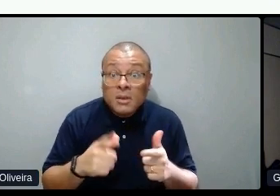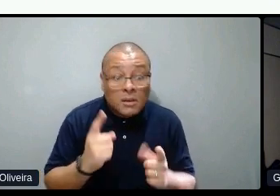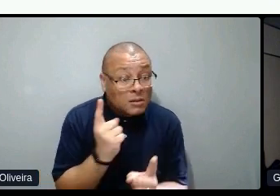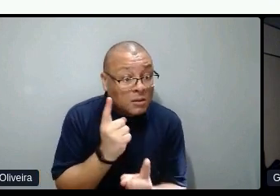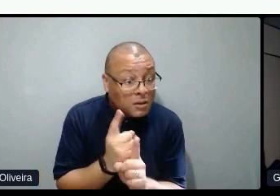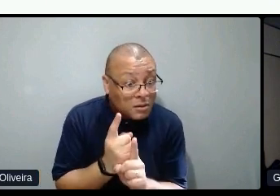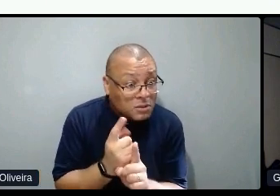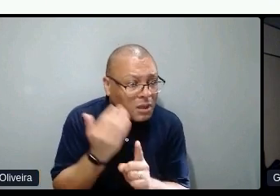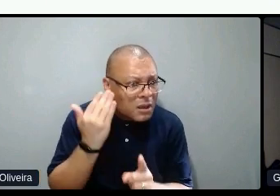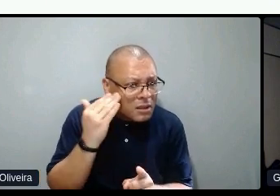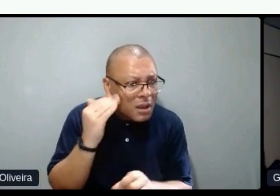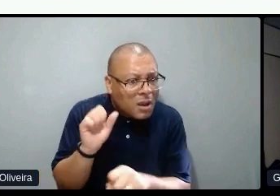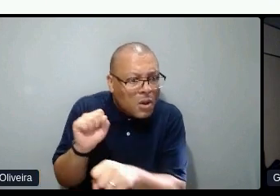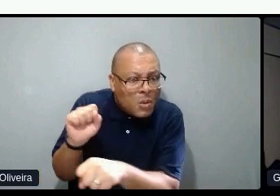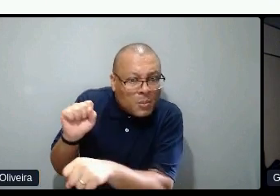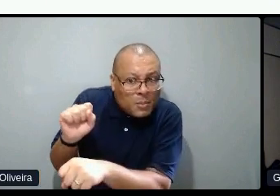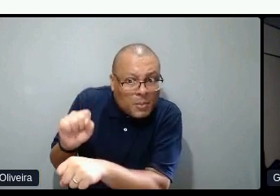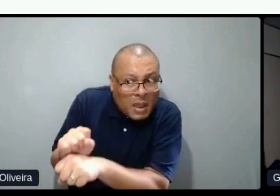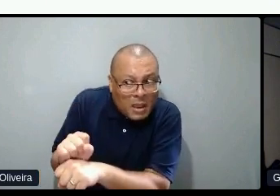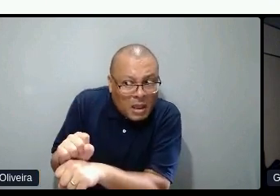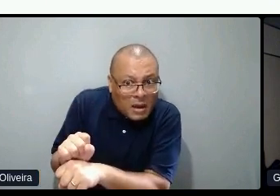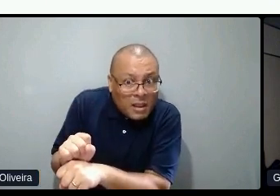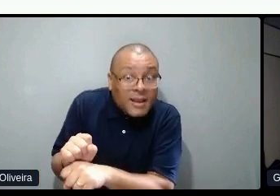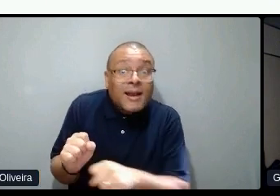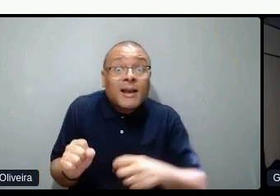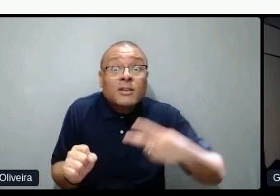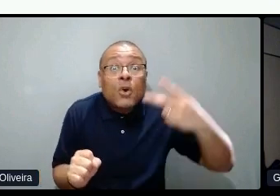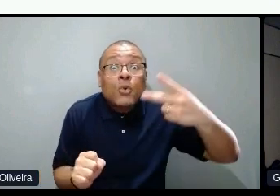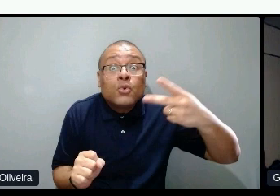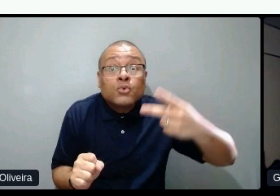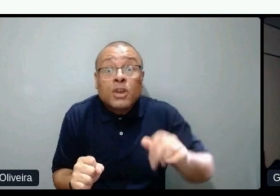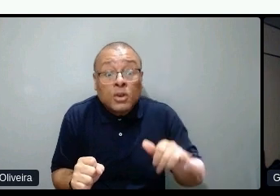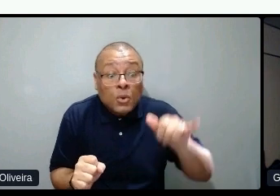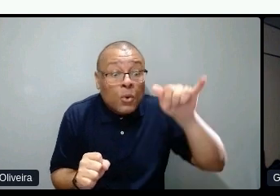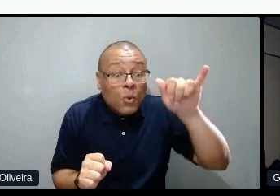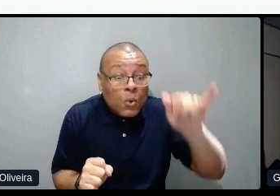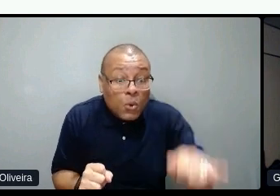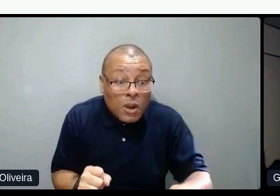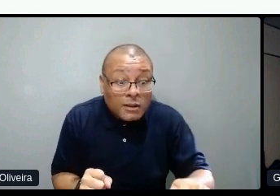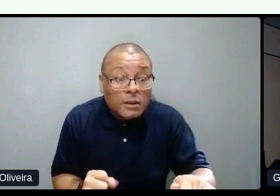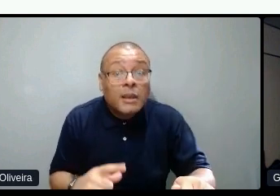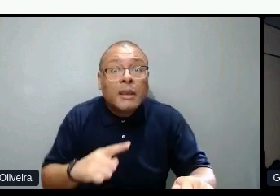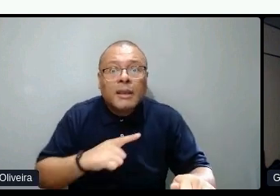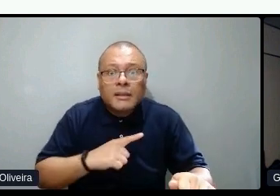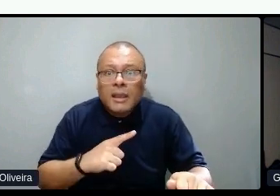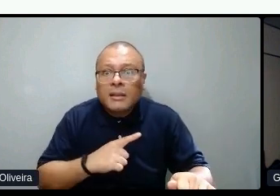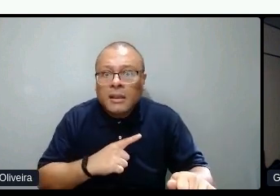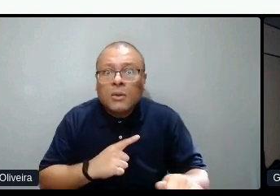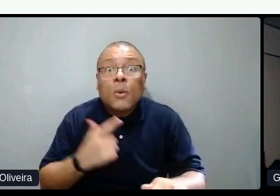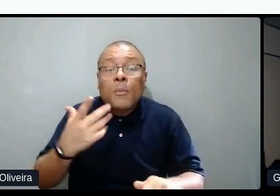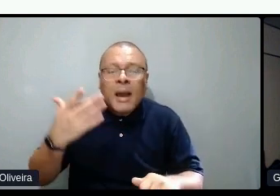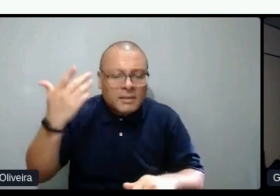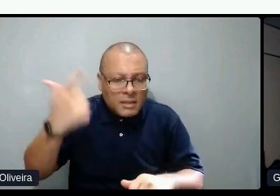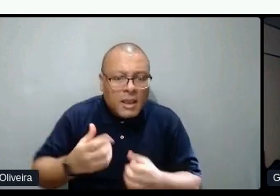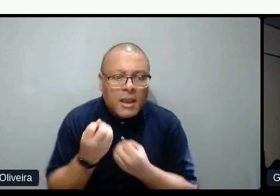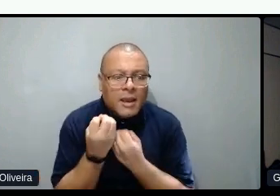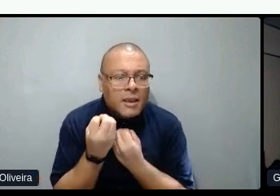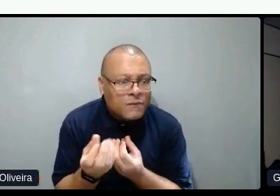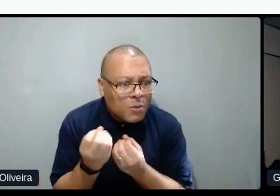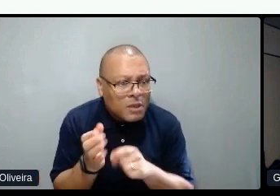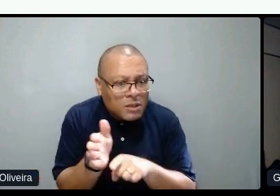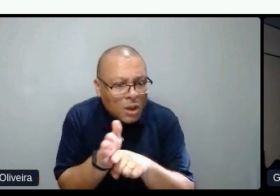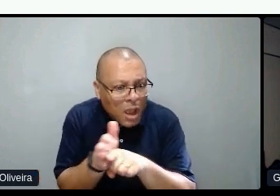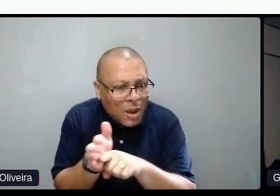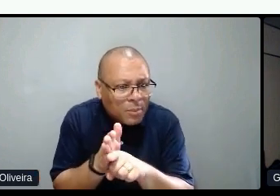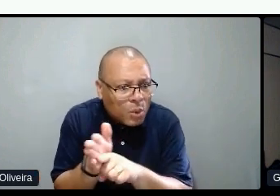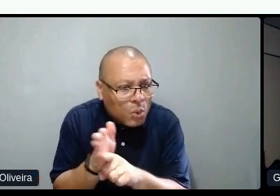They didn't even stop this until the second plane fell down. And as they are diving more and more into this, they realized that